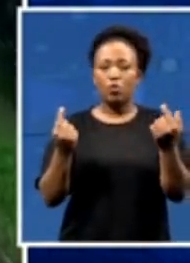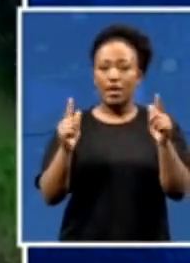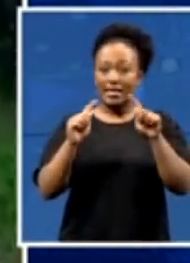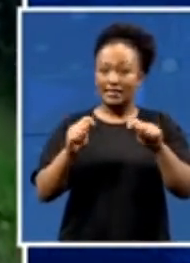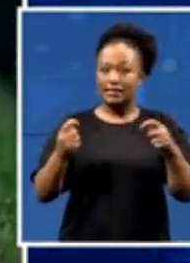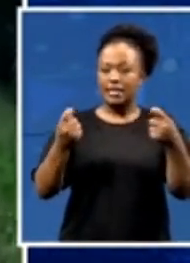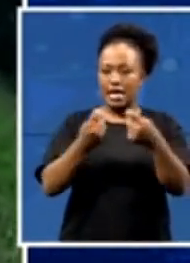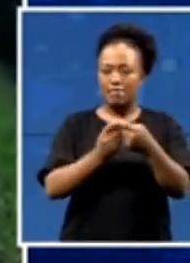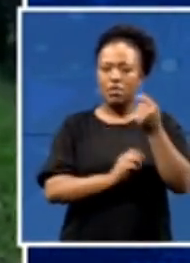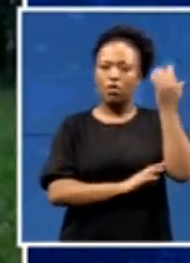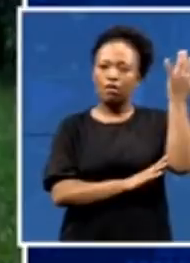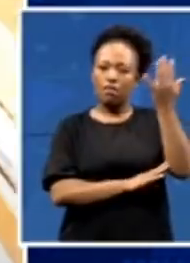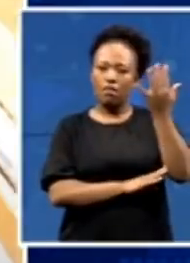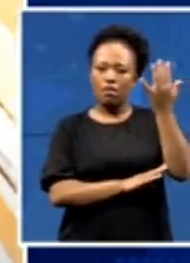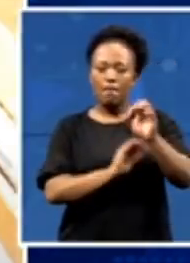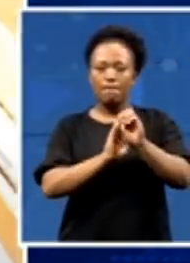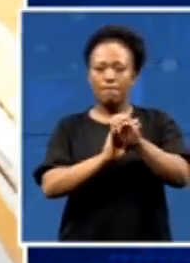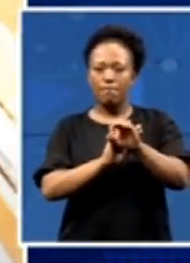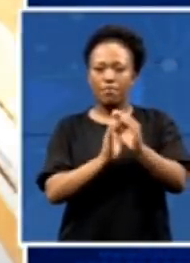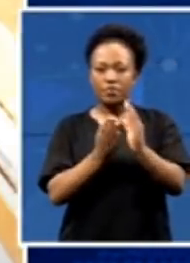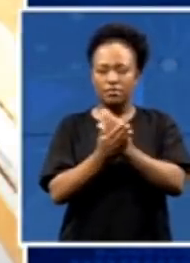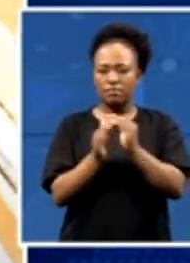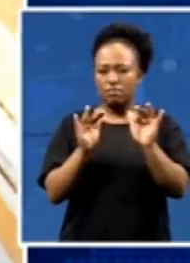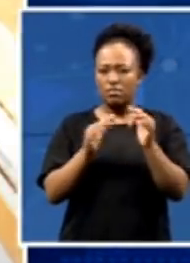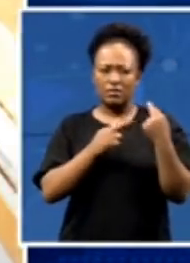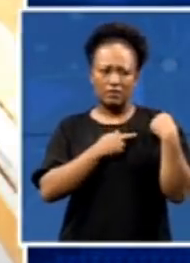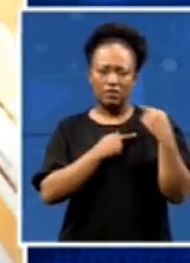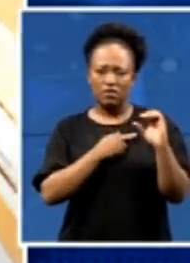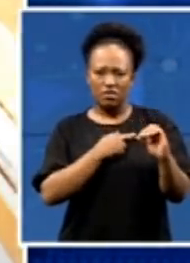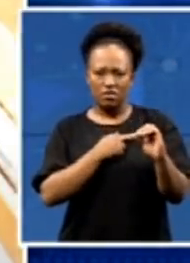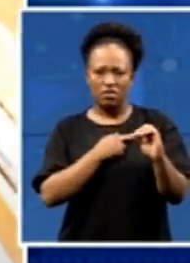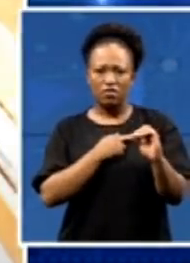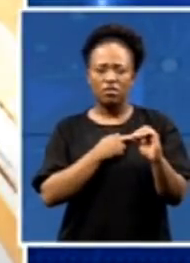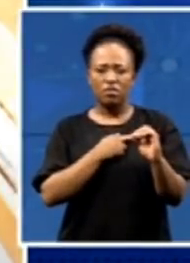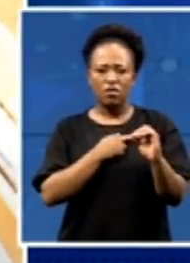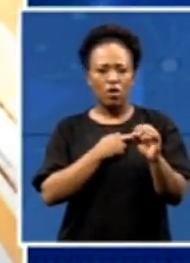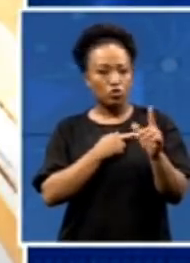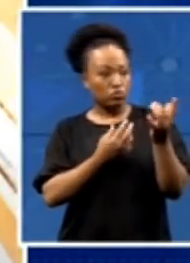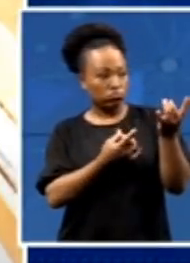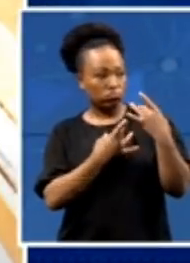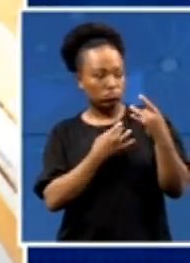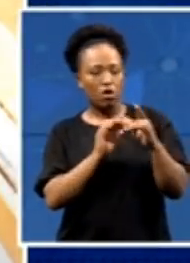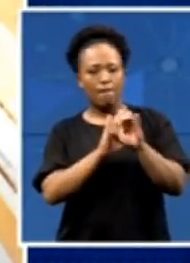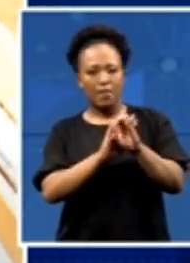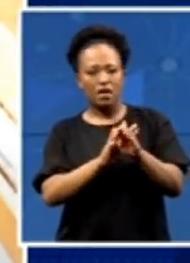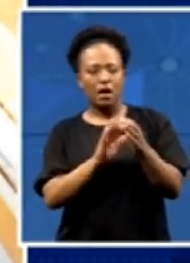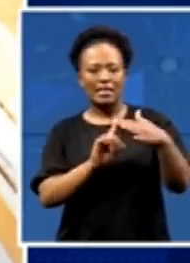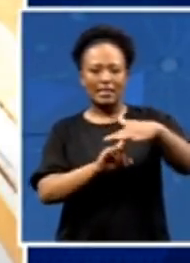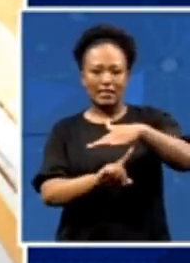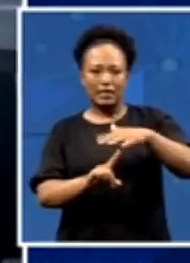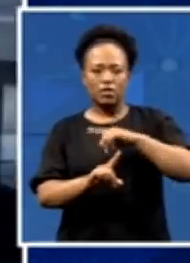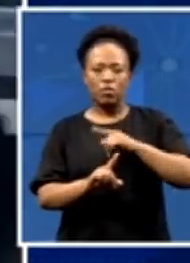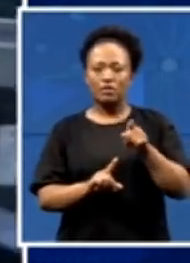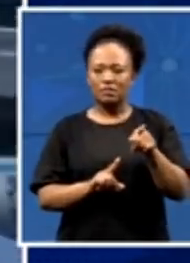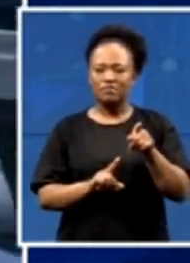of those people who were responsible to also brief the media about the situations in the situation in